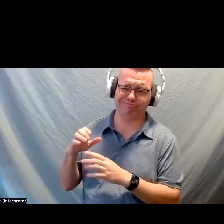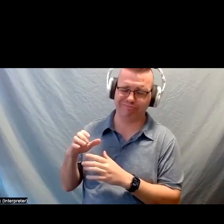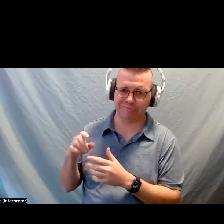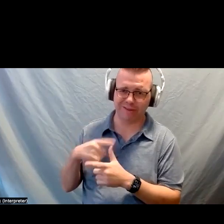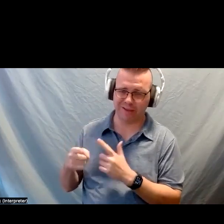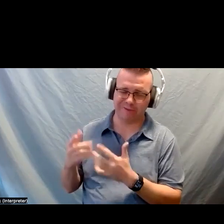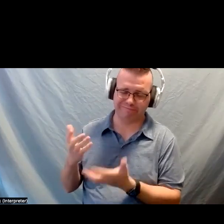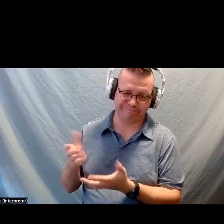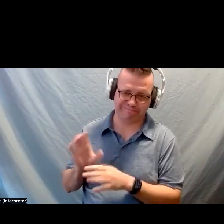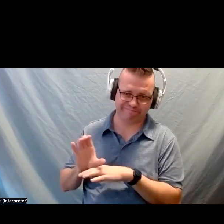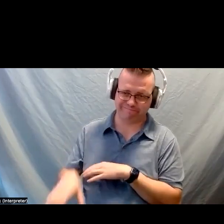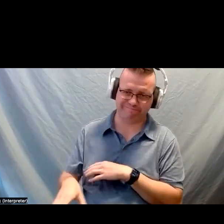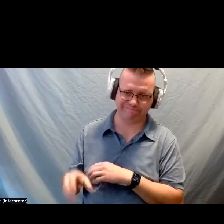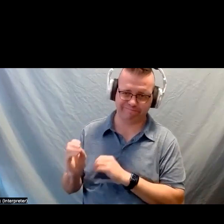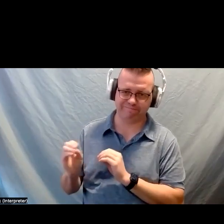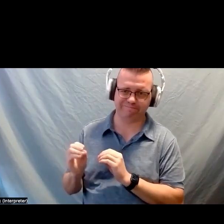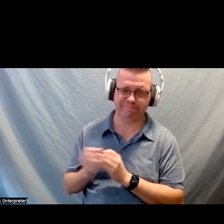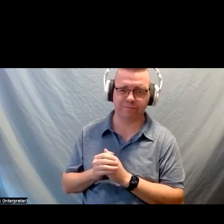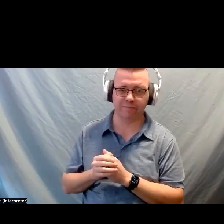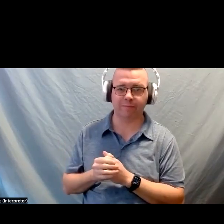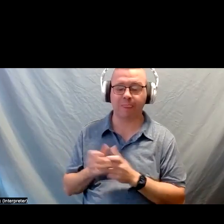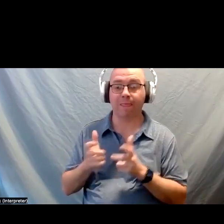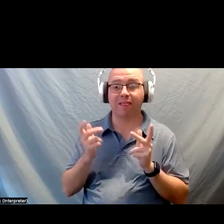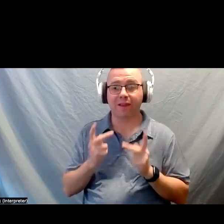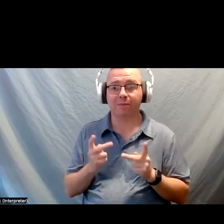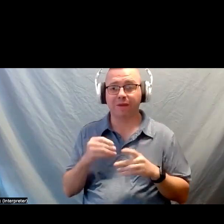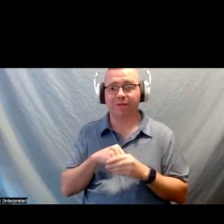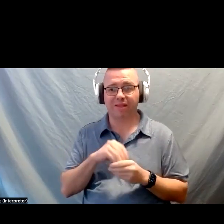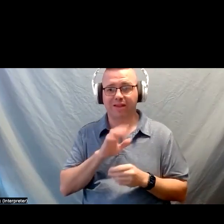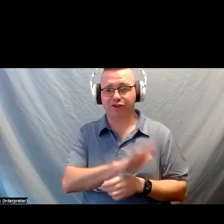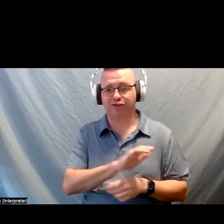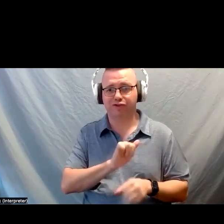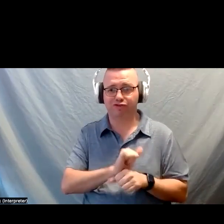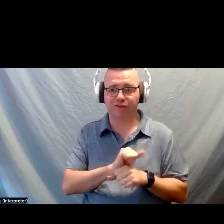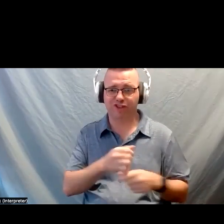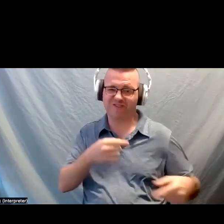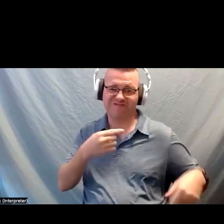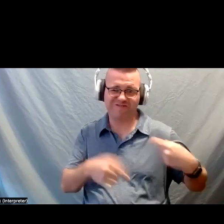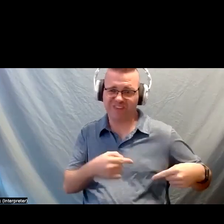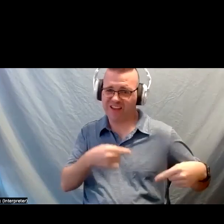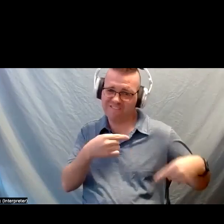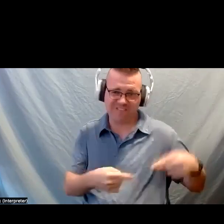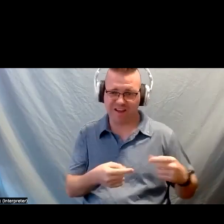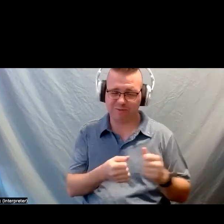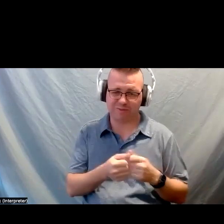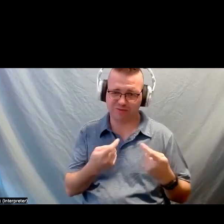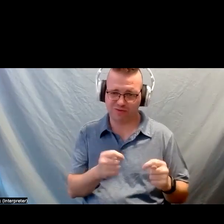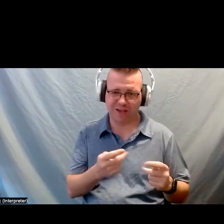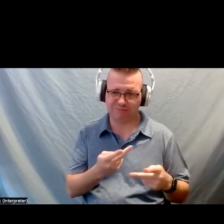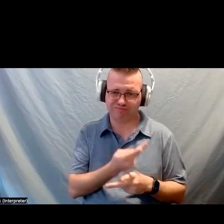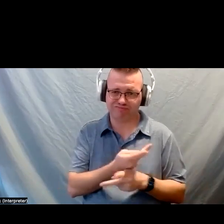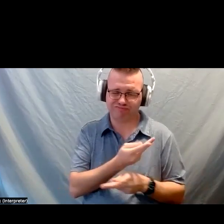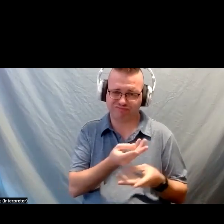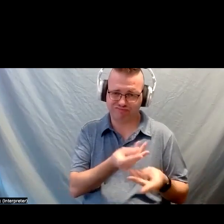people in the history of her career there were lots of disputes and feuds. I think that's true, though, for